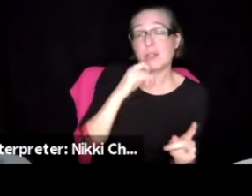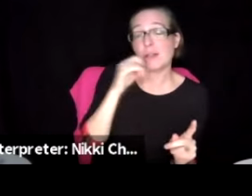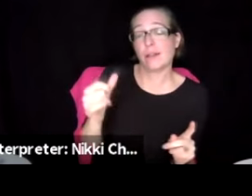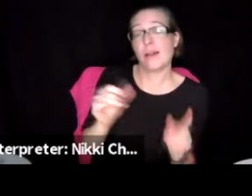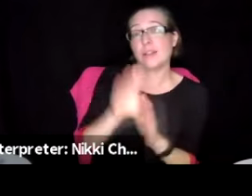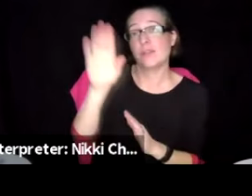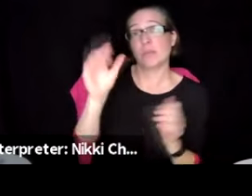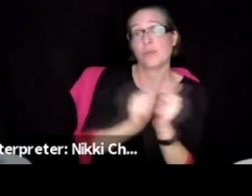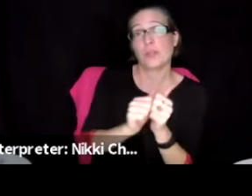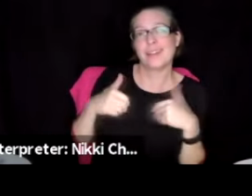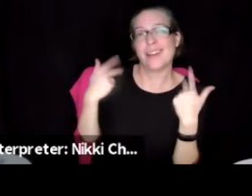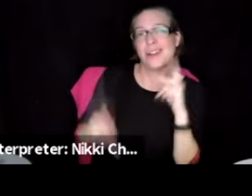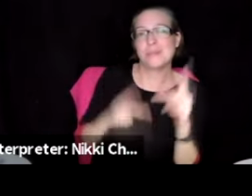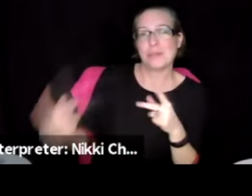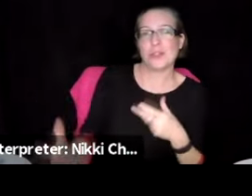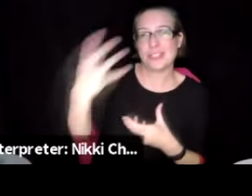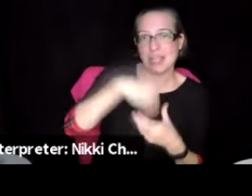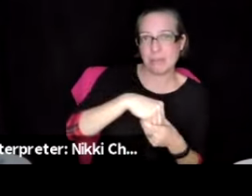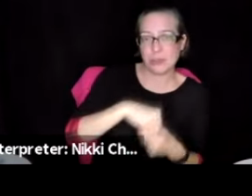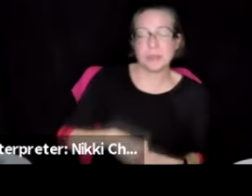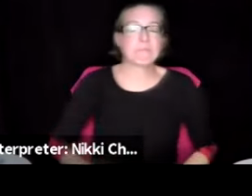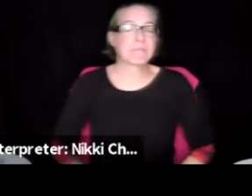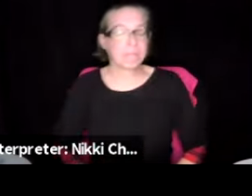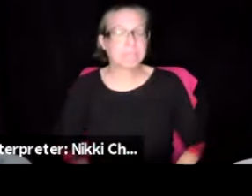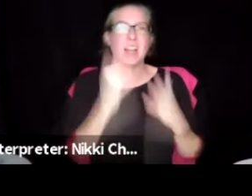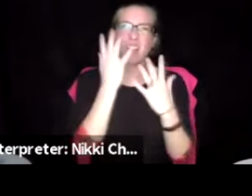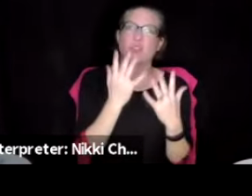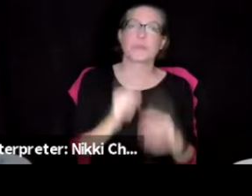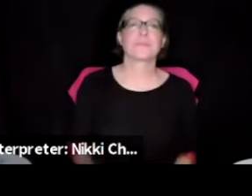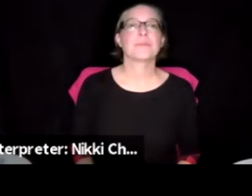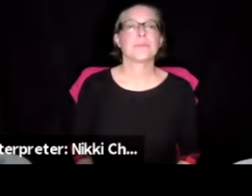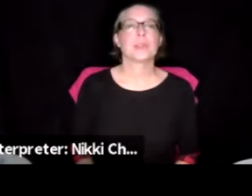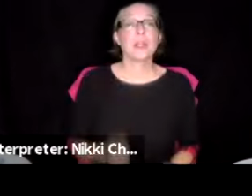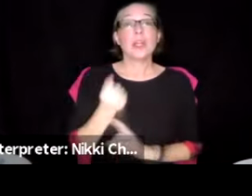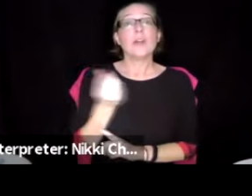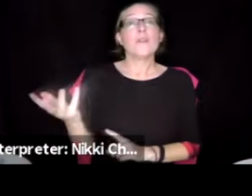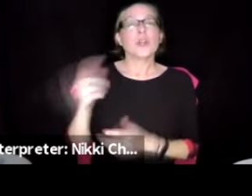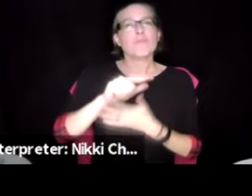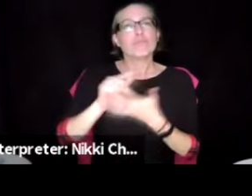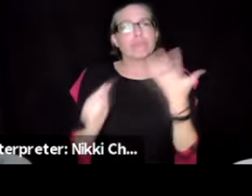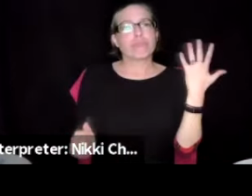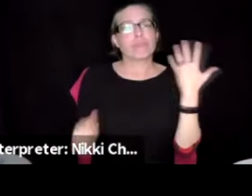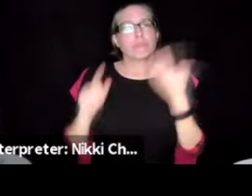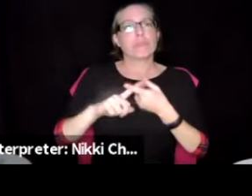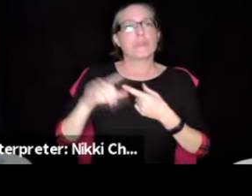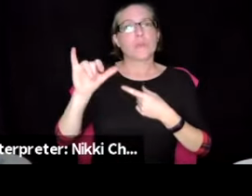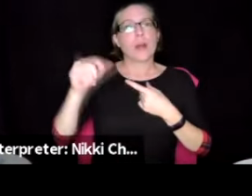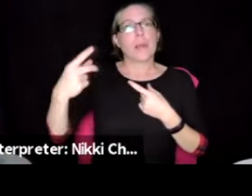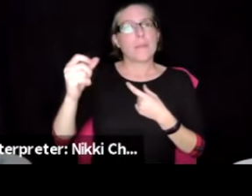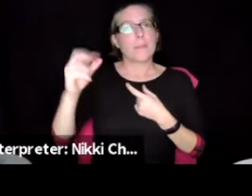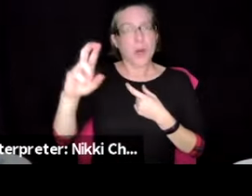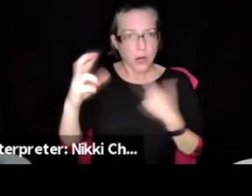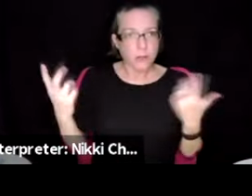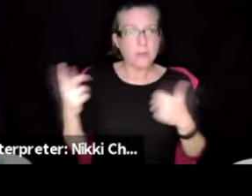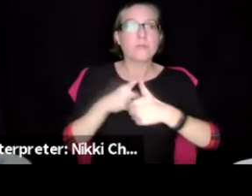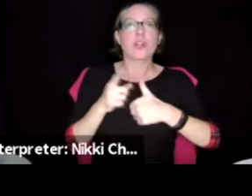unfortunately. So there are several different steps to YPAR. The first step is getting started to